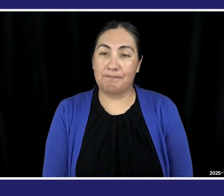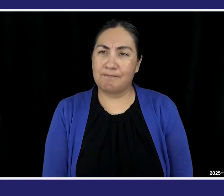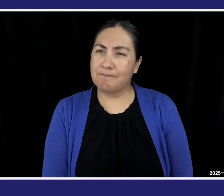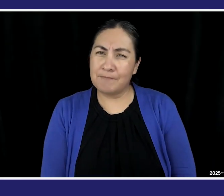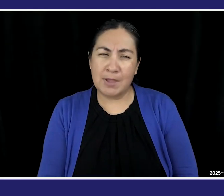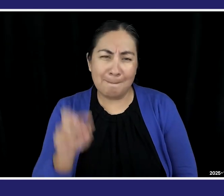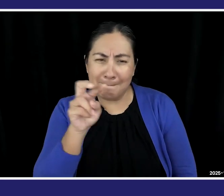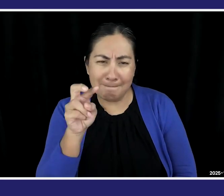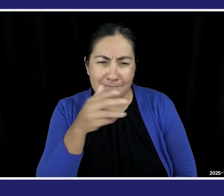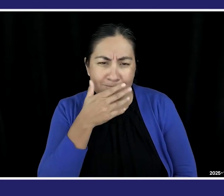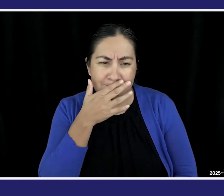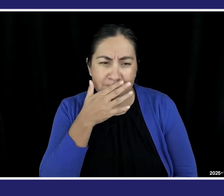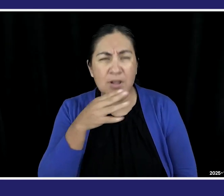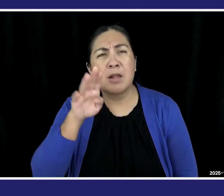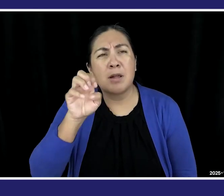um,